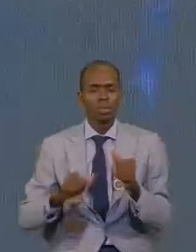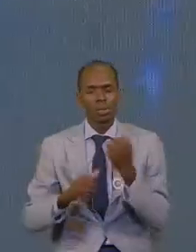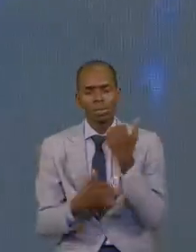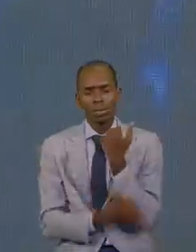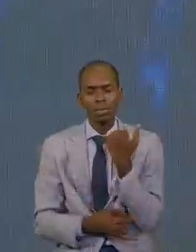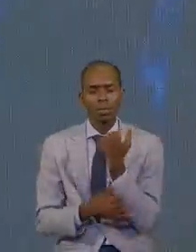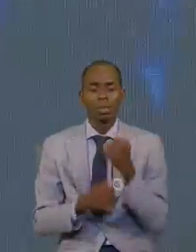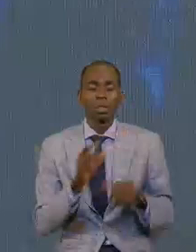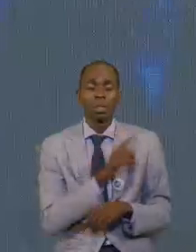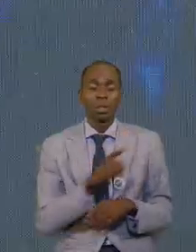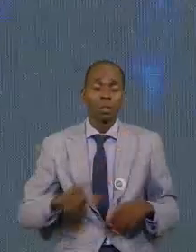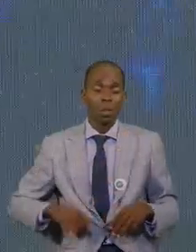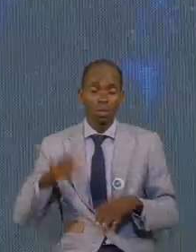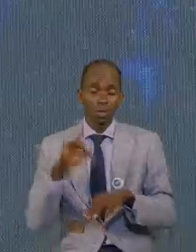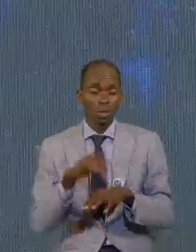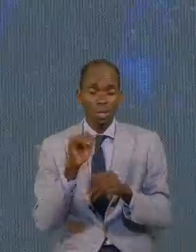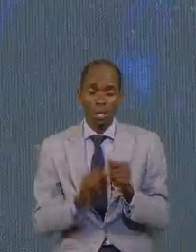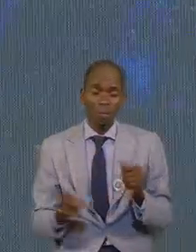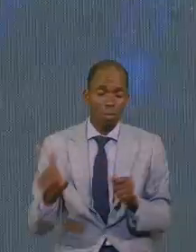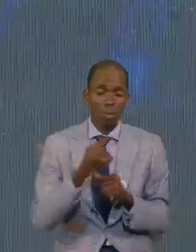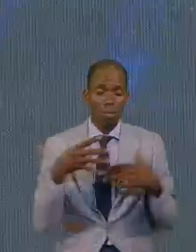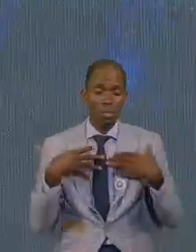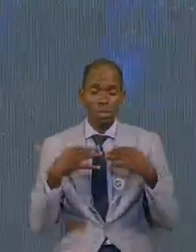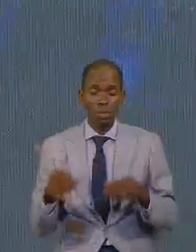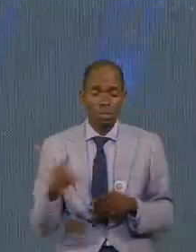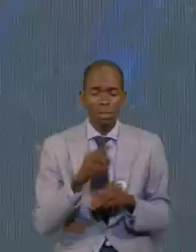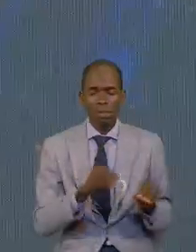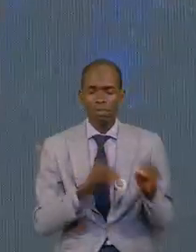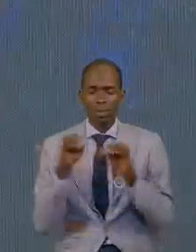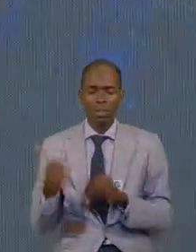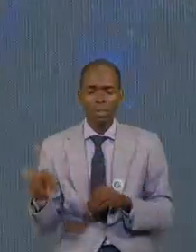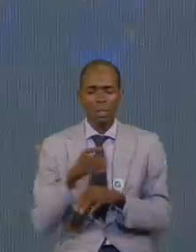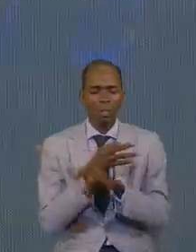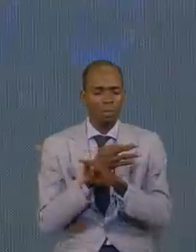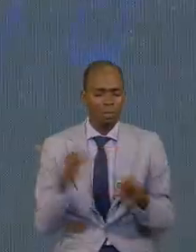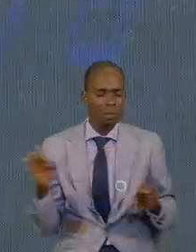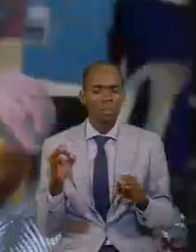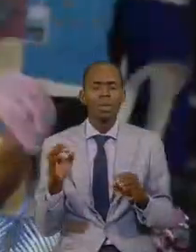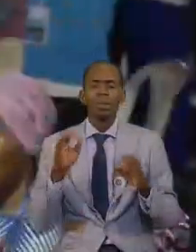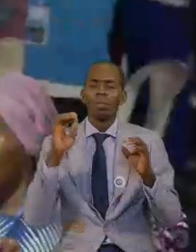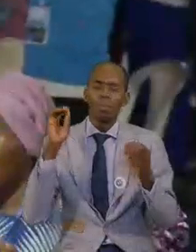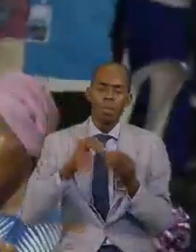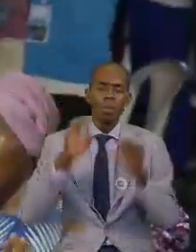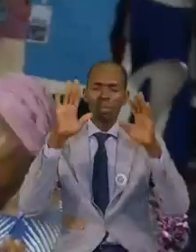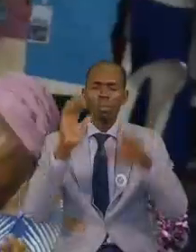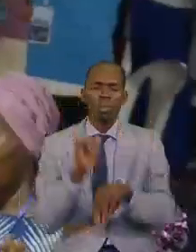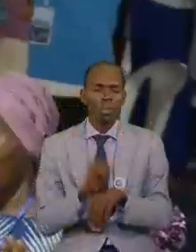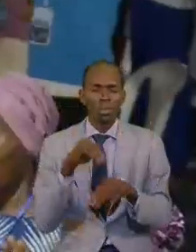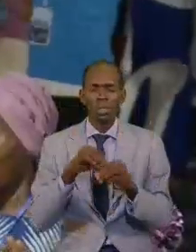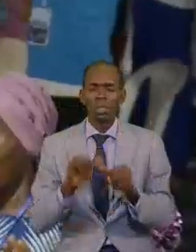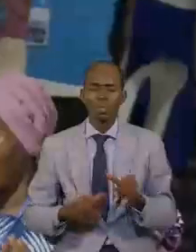Lord, touch everyone, heal them, deliver them, set them free, work out miracle in every life.